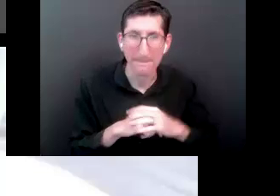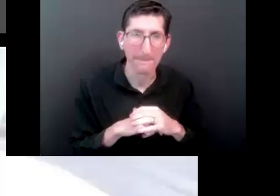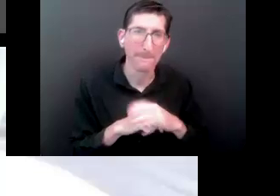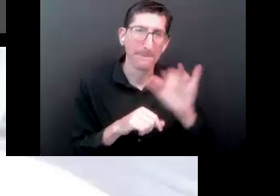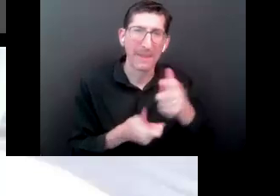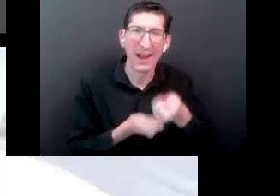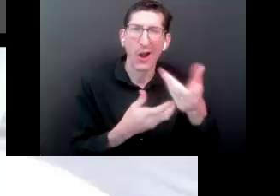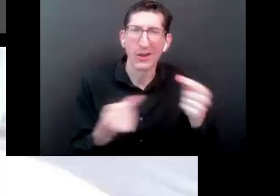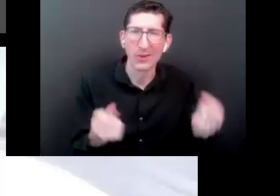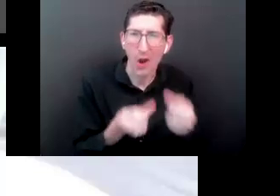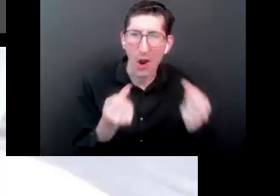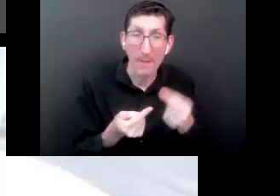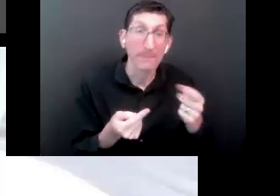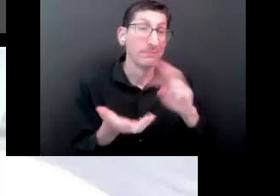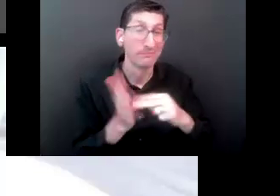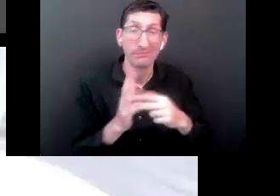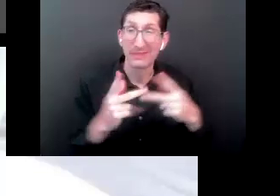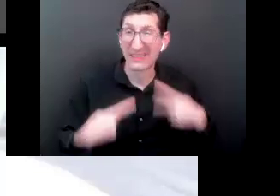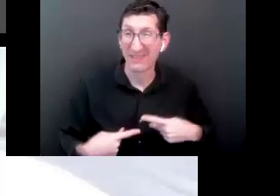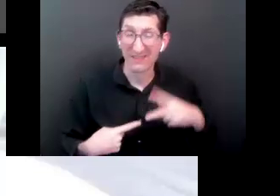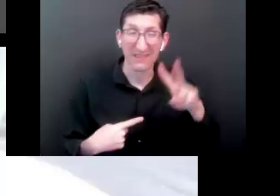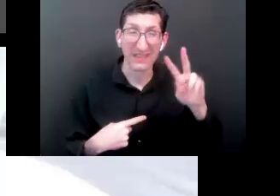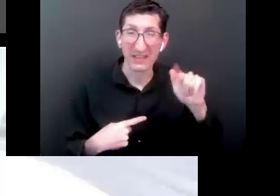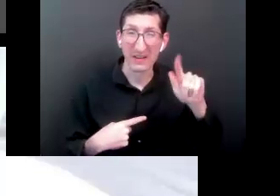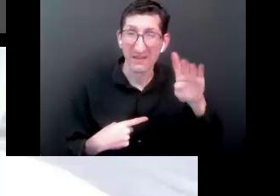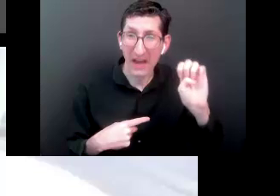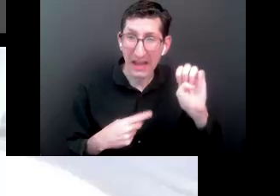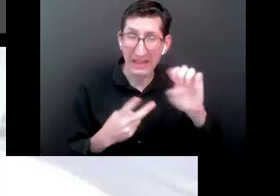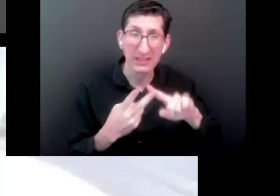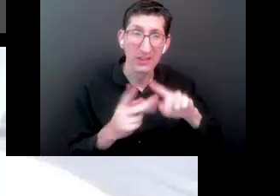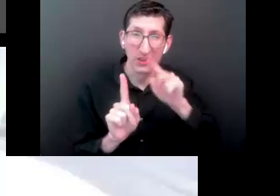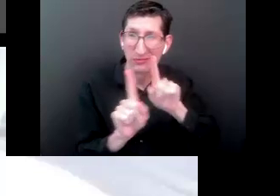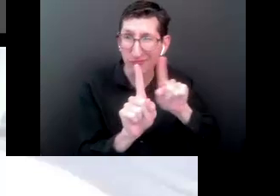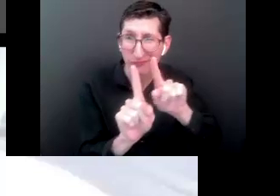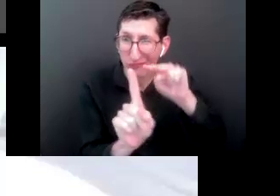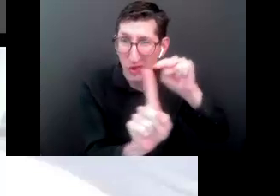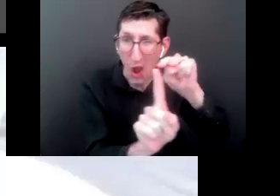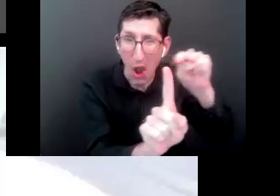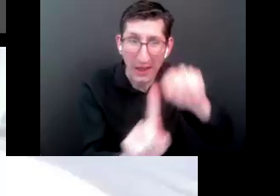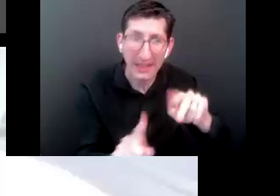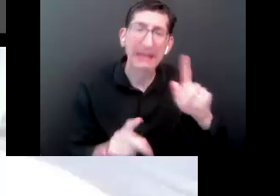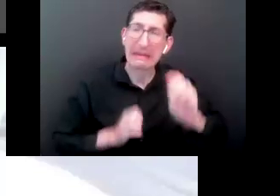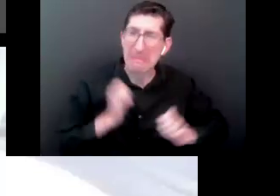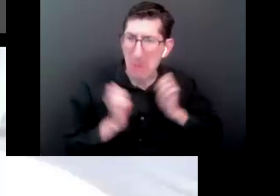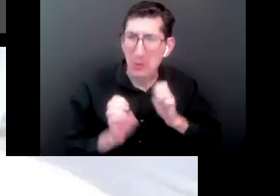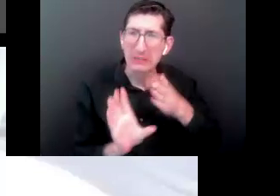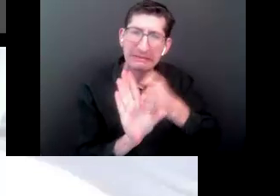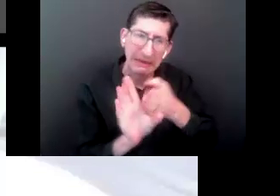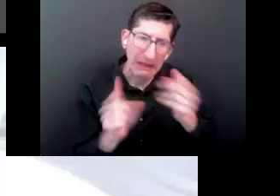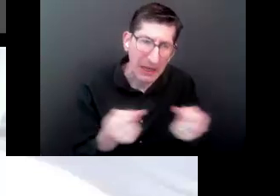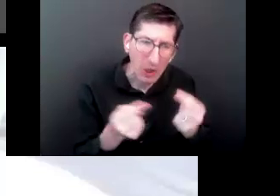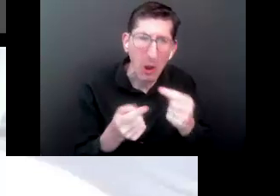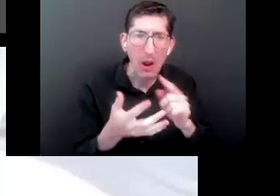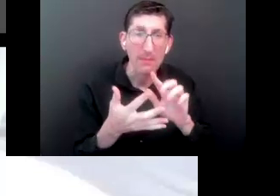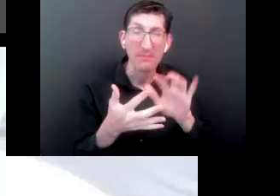it can happen in forms of physical violence, it can happen from stalking, it can happen as emotional and psychological harm, and that